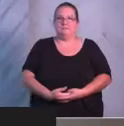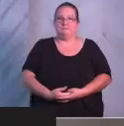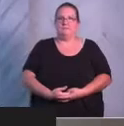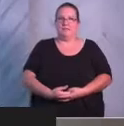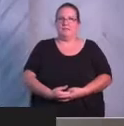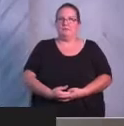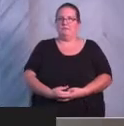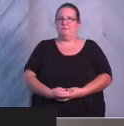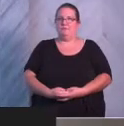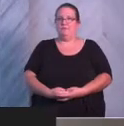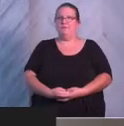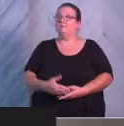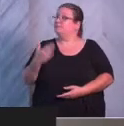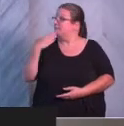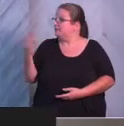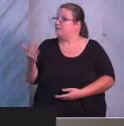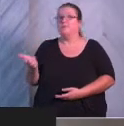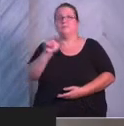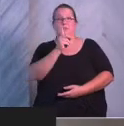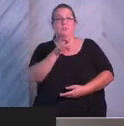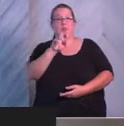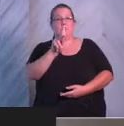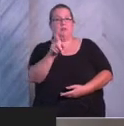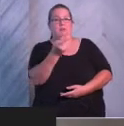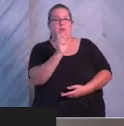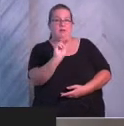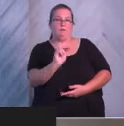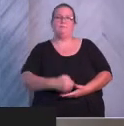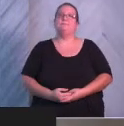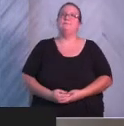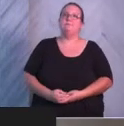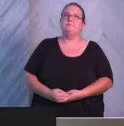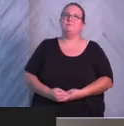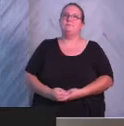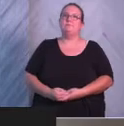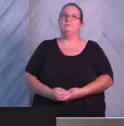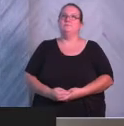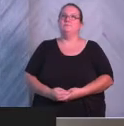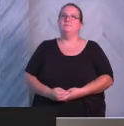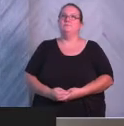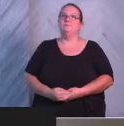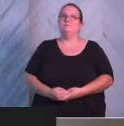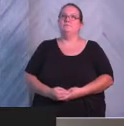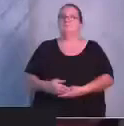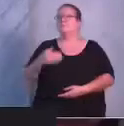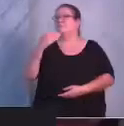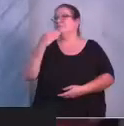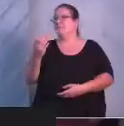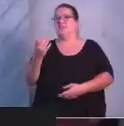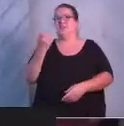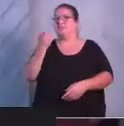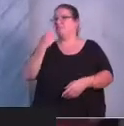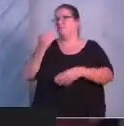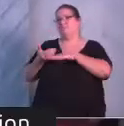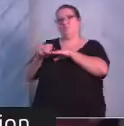Well, thank you very much, Shelley. Dr. Khan? Thank you, ma'am. As I'd stated in the previous debate, when we're looking for